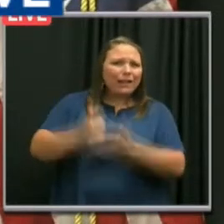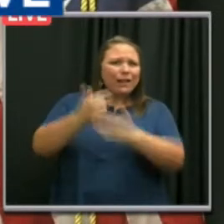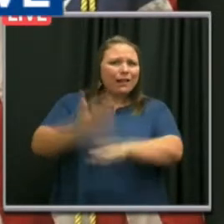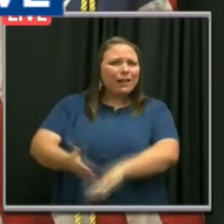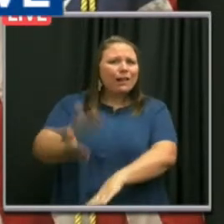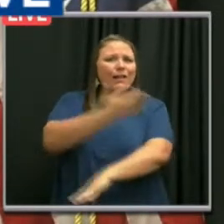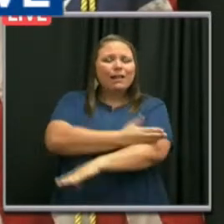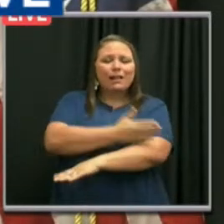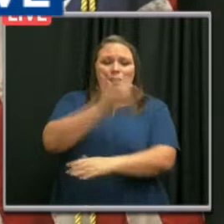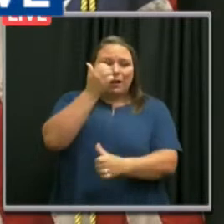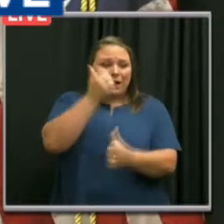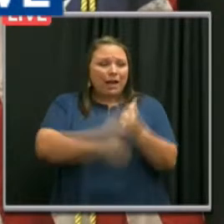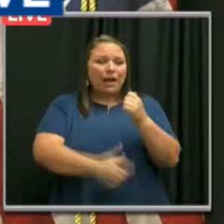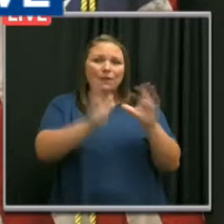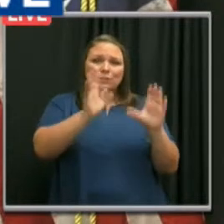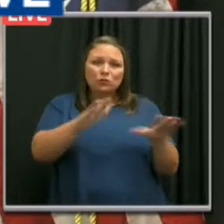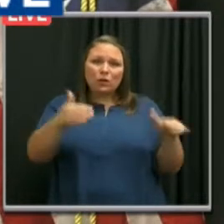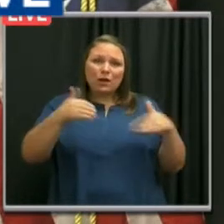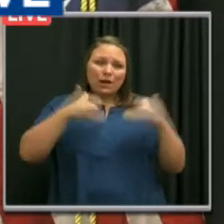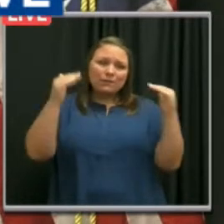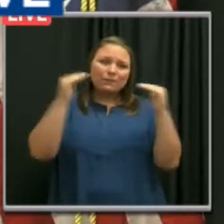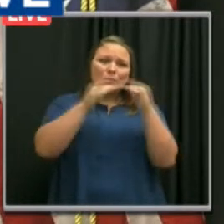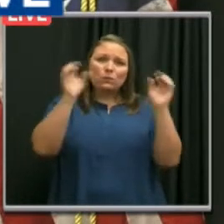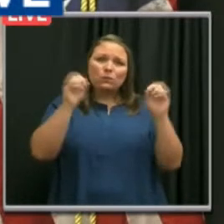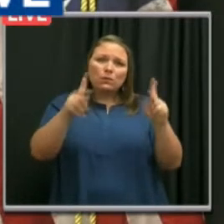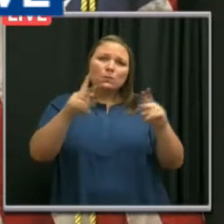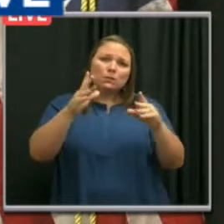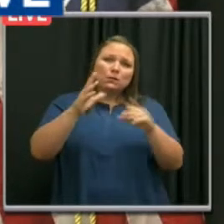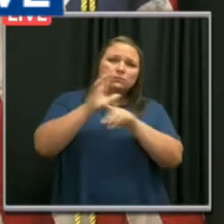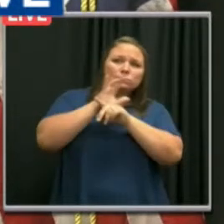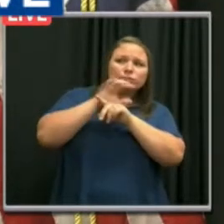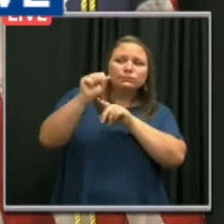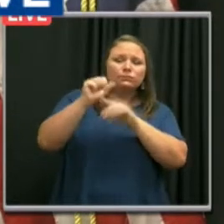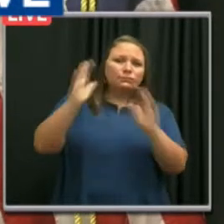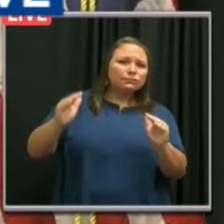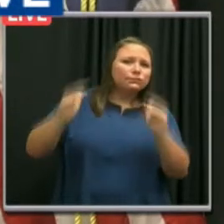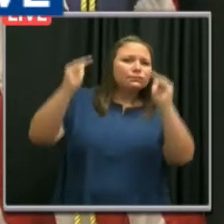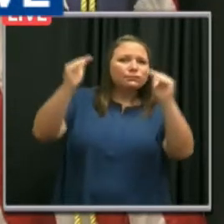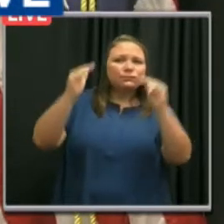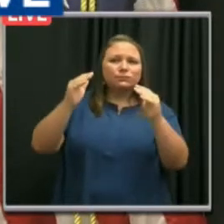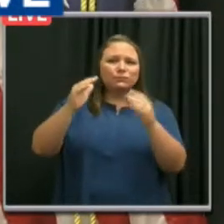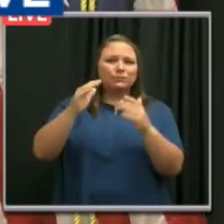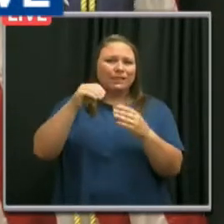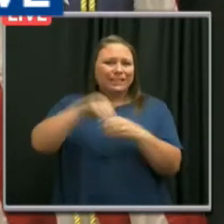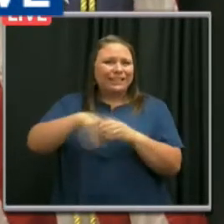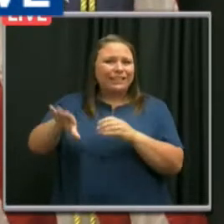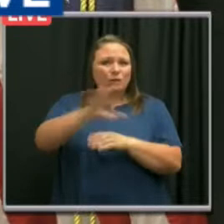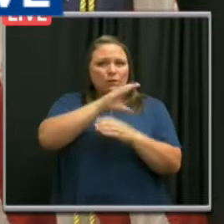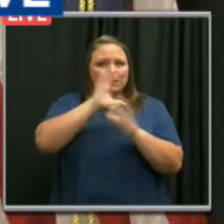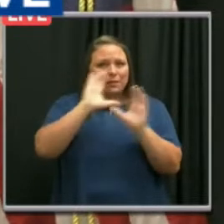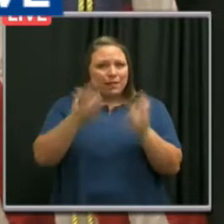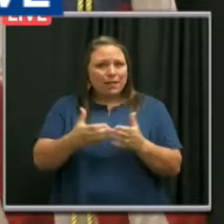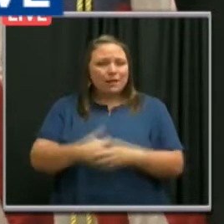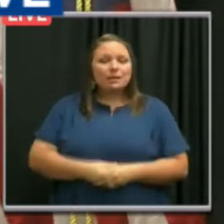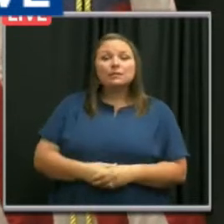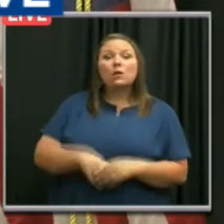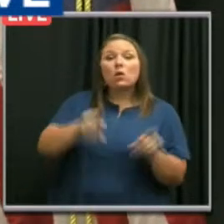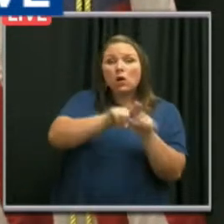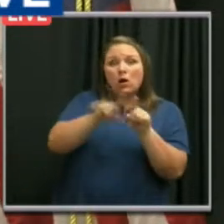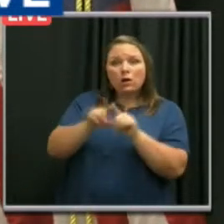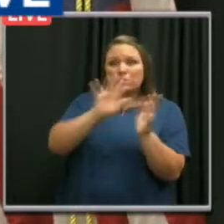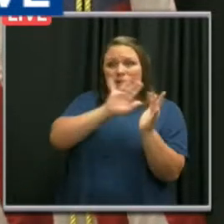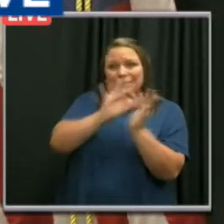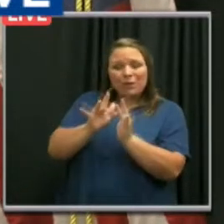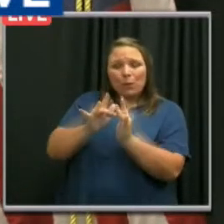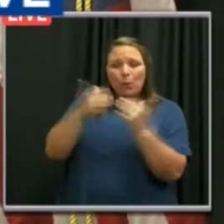child receiving an equitable opportunity to excel in the classroom. Even more, providing internet